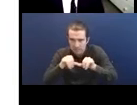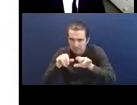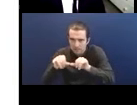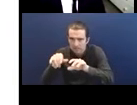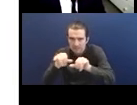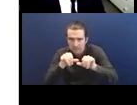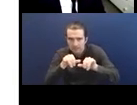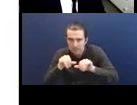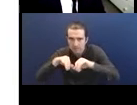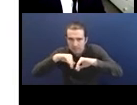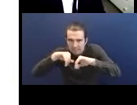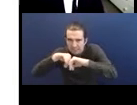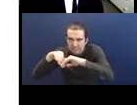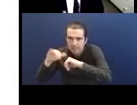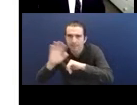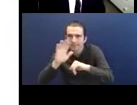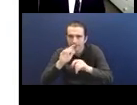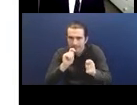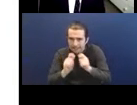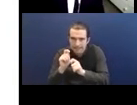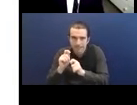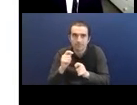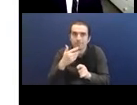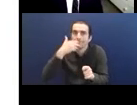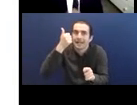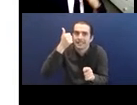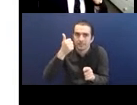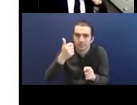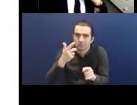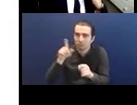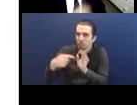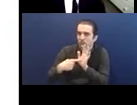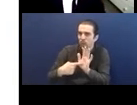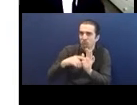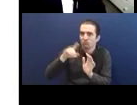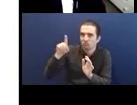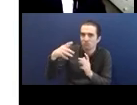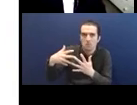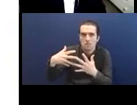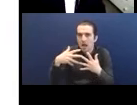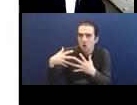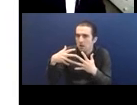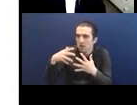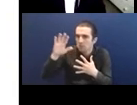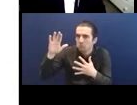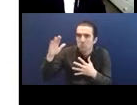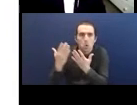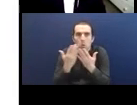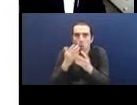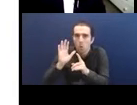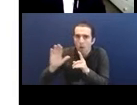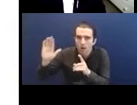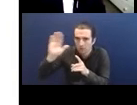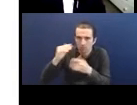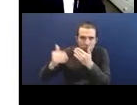should try and reshape the square pegs to fit into the round holes. So things were done, therapies, all sorts of support